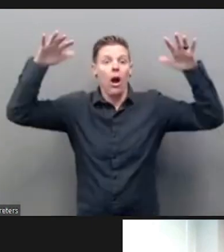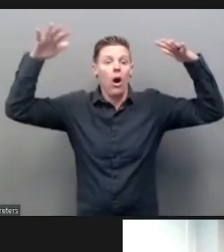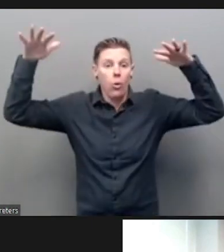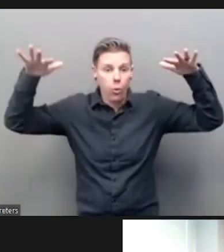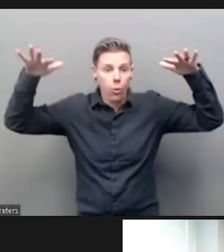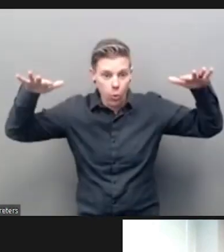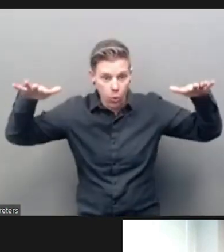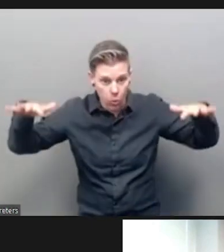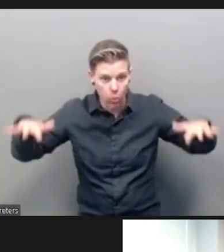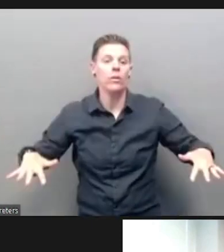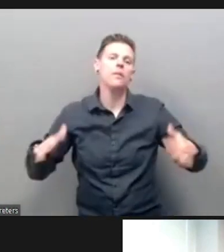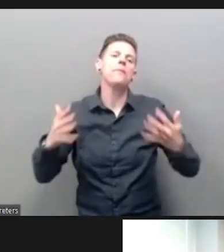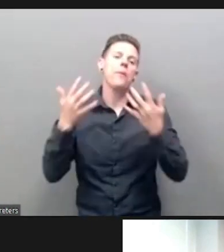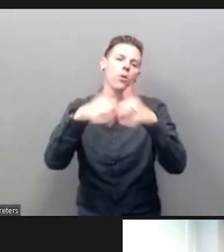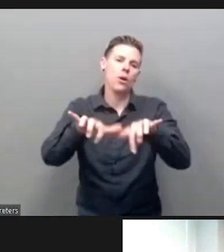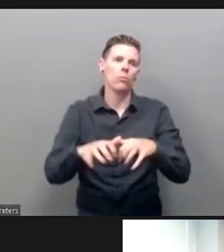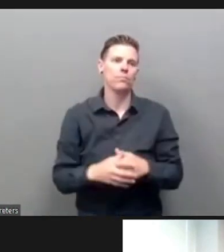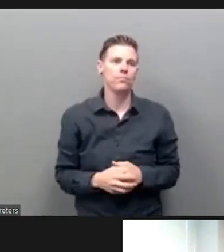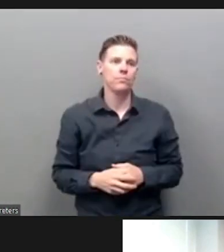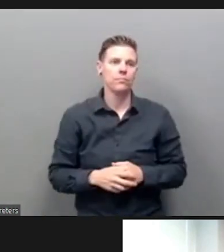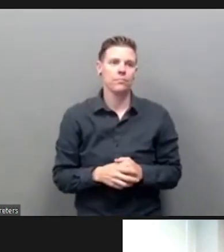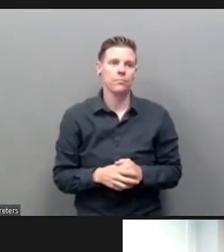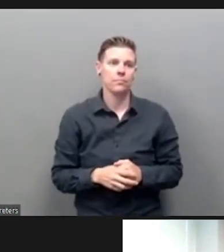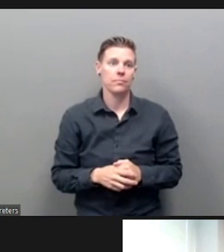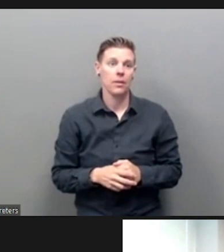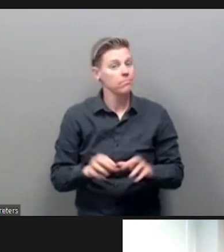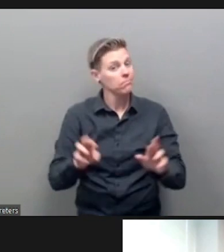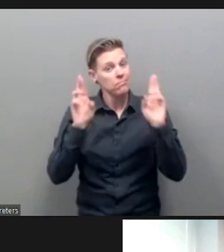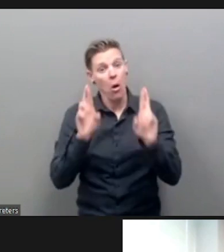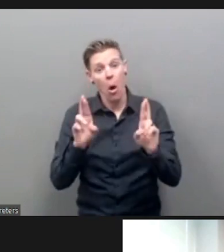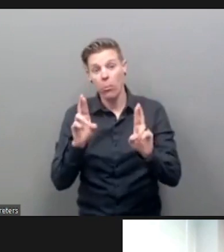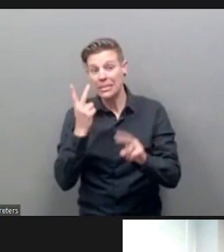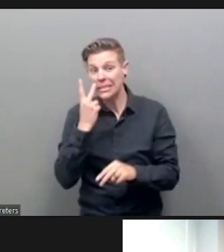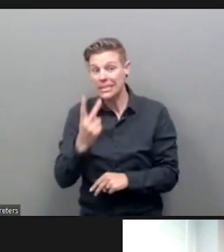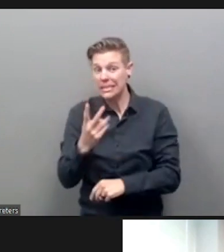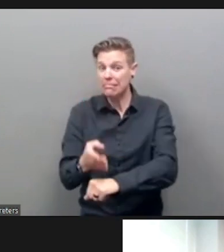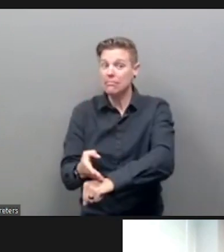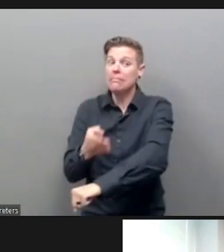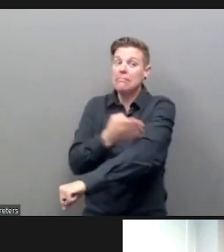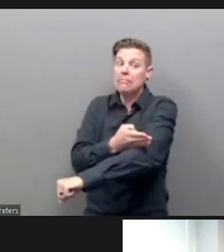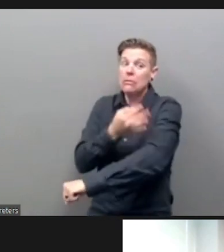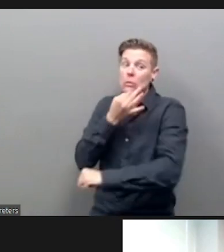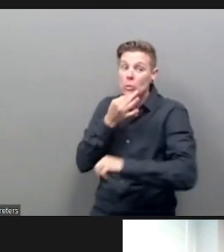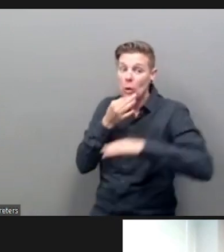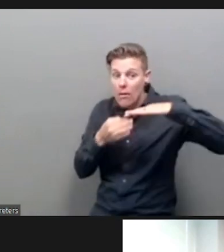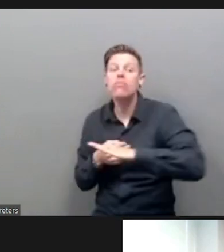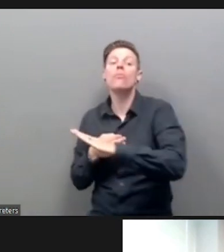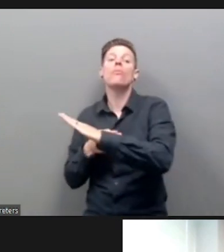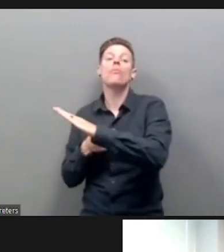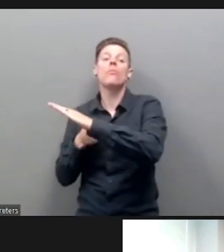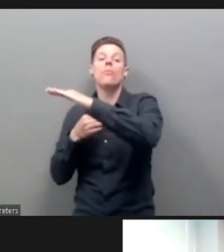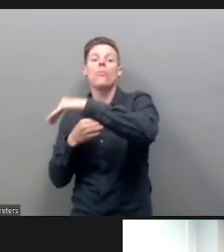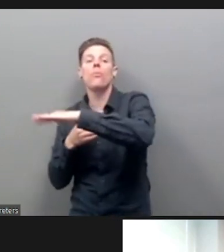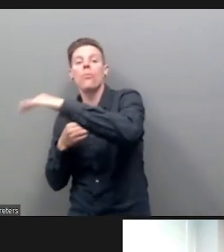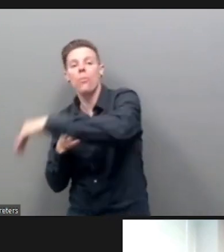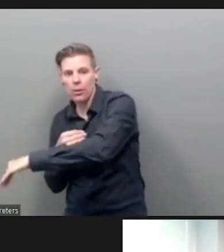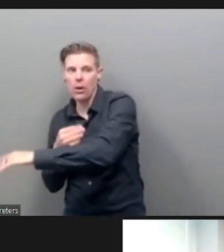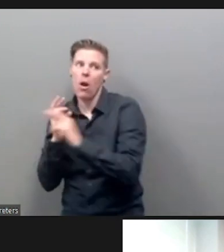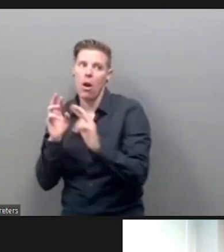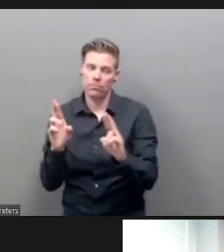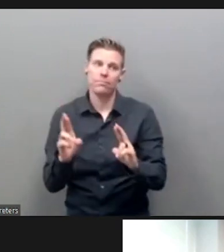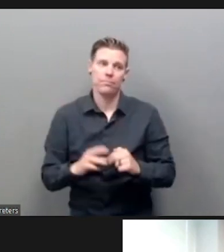we'll see a turn, but please communicate with your readers and viewers and subscribers